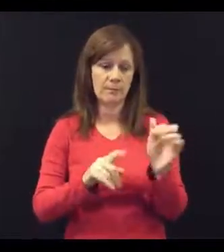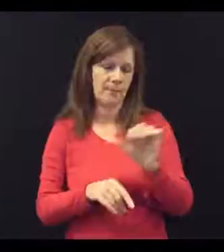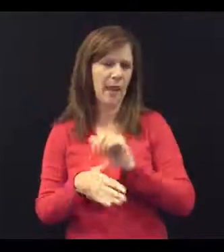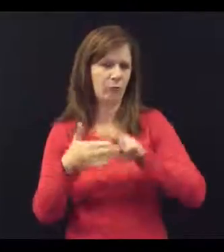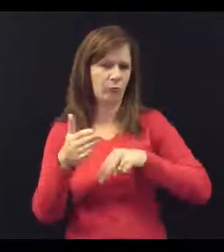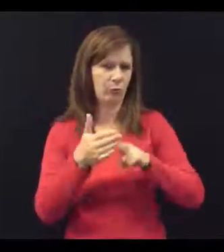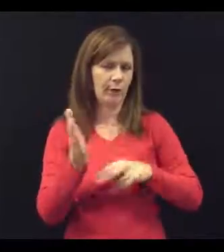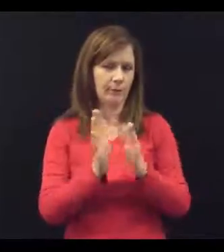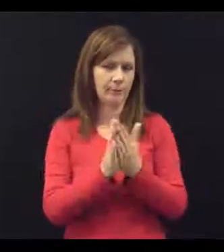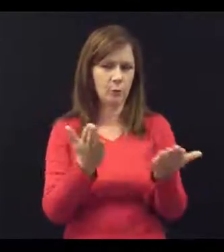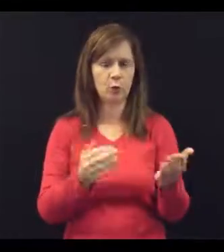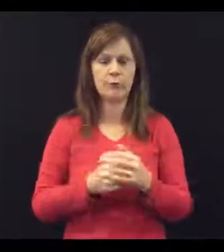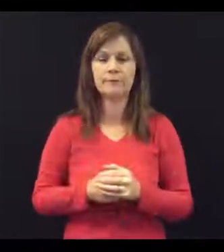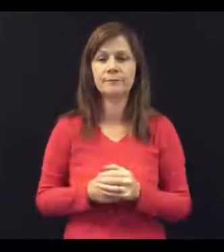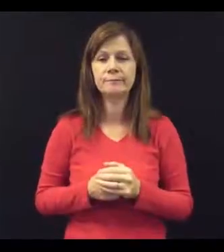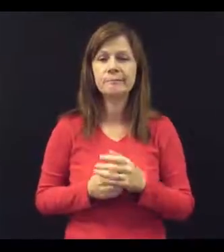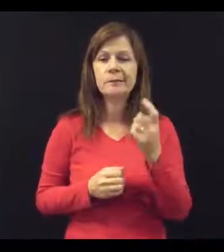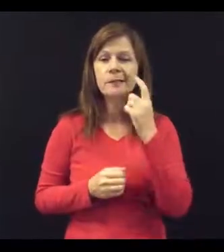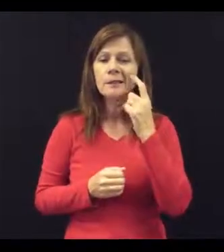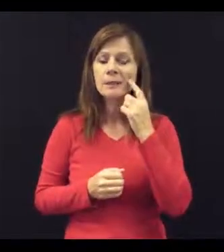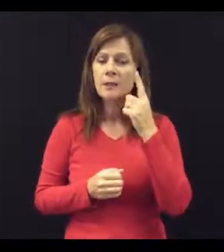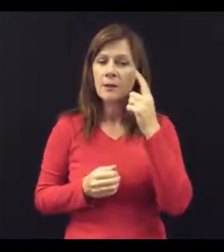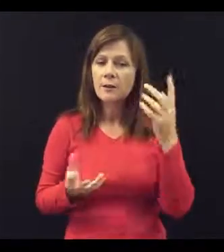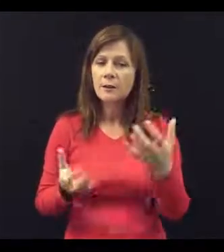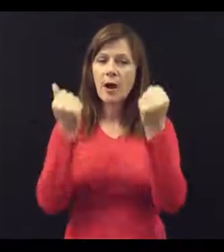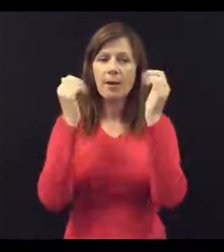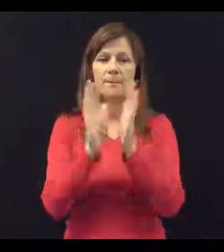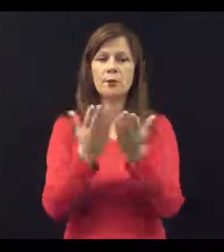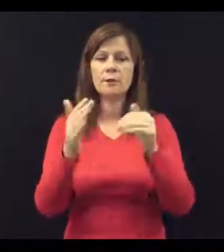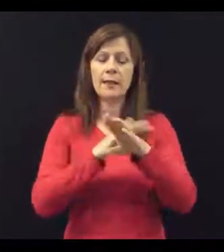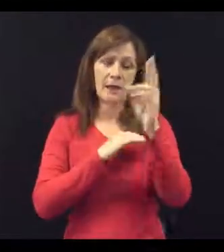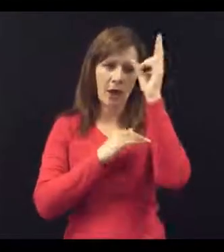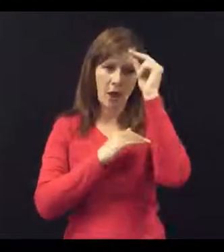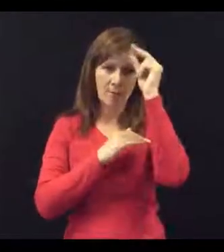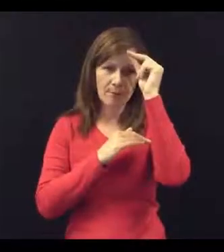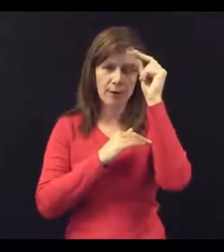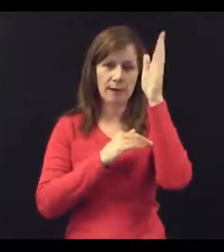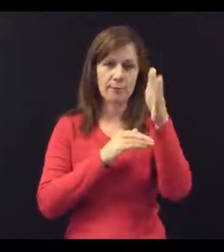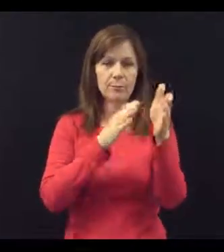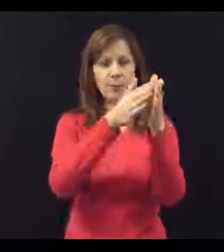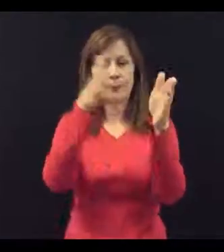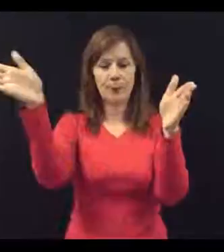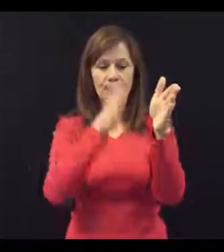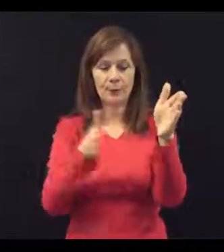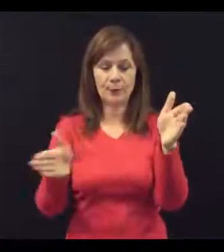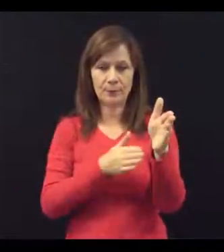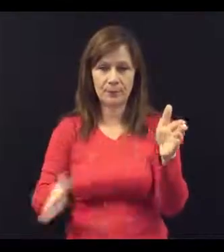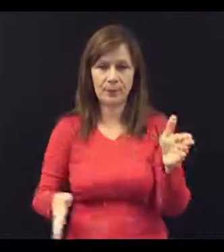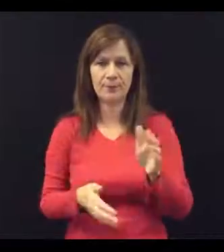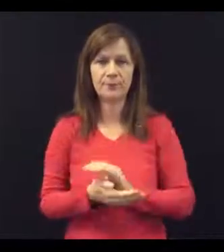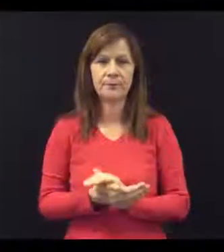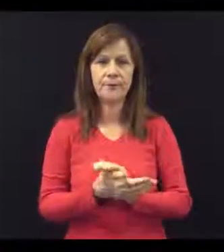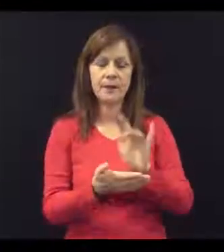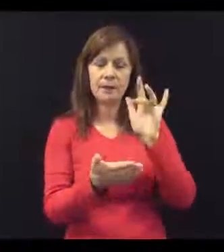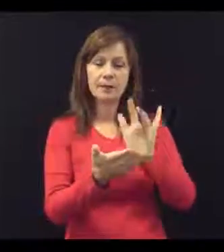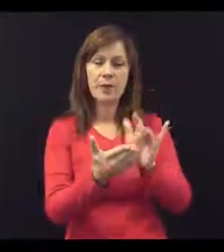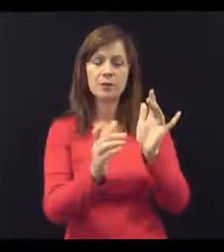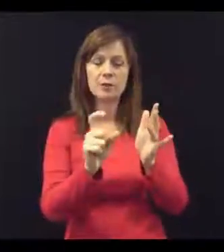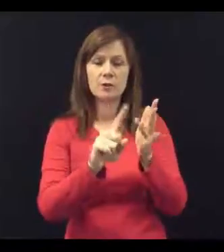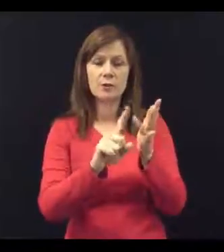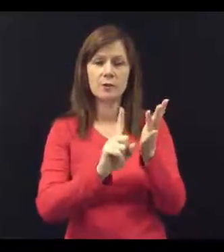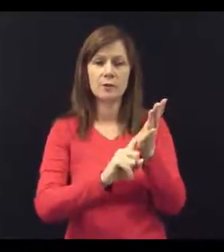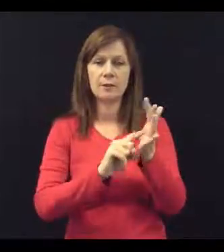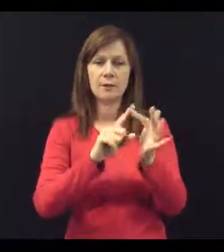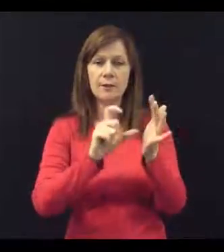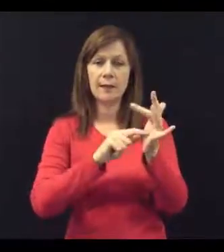button. To make it easier to find books in your virtual library, you can organize your books into collections. Tap on the